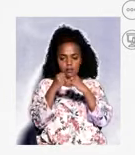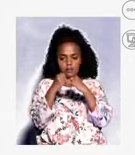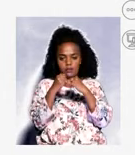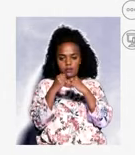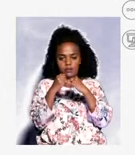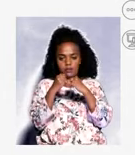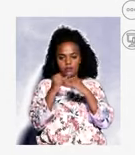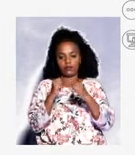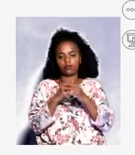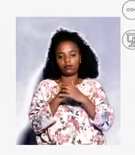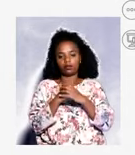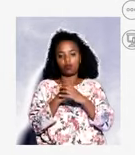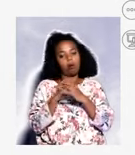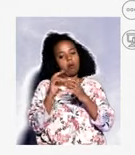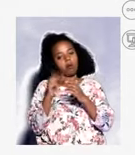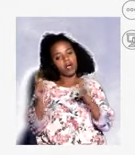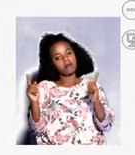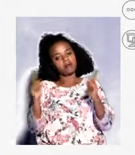intersect.